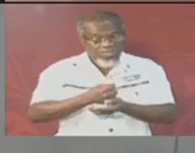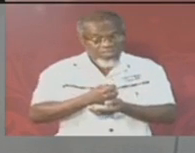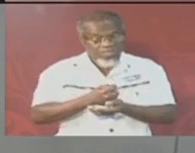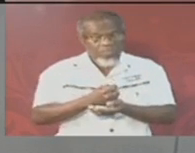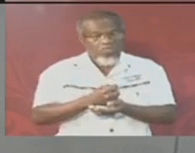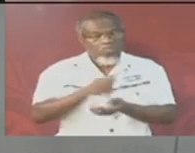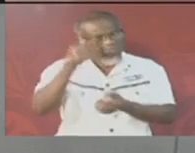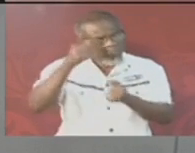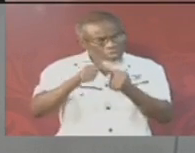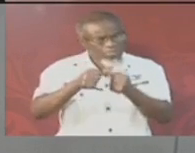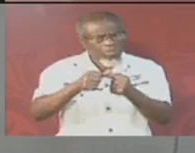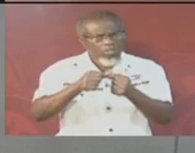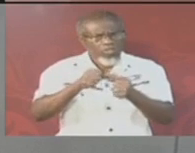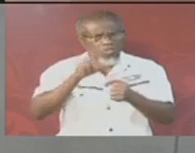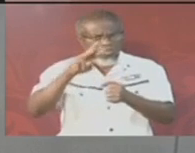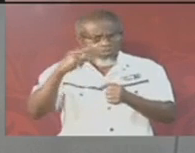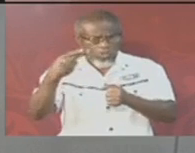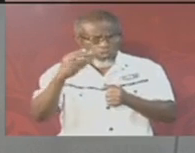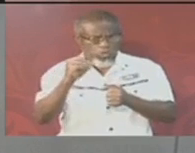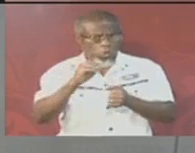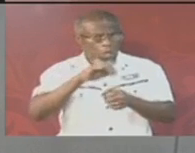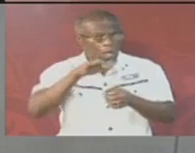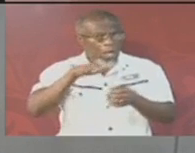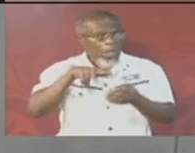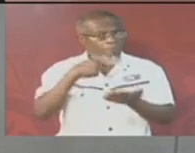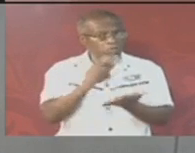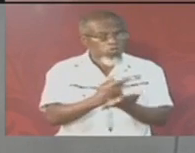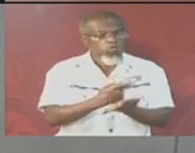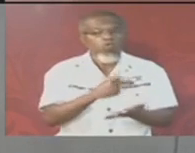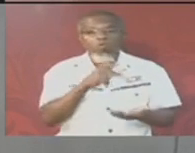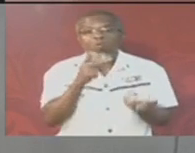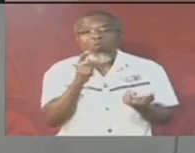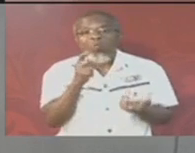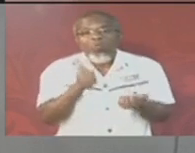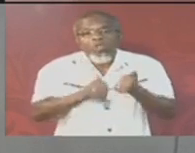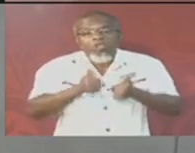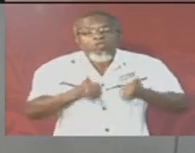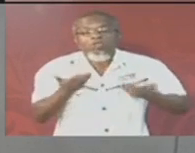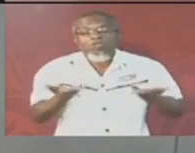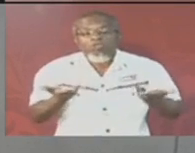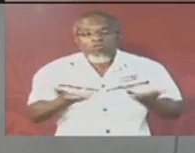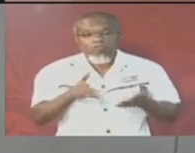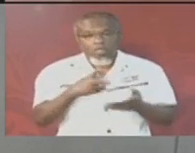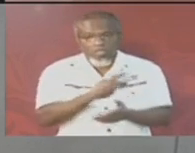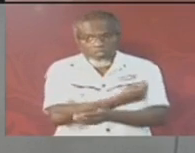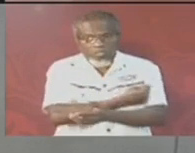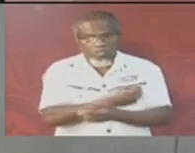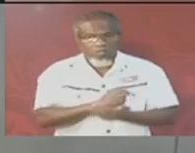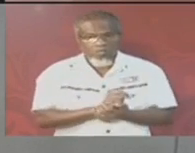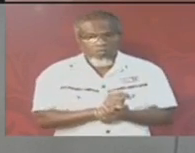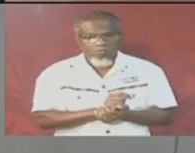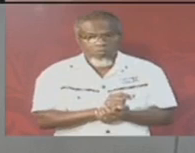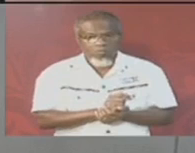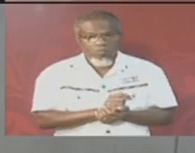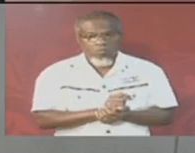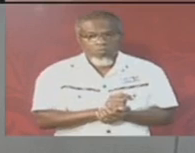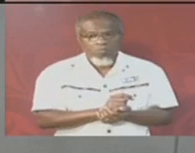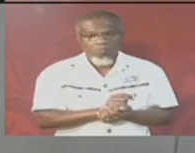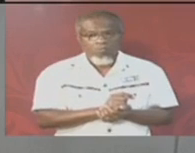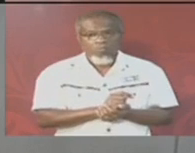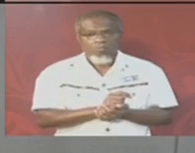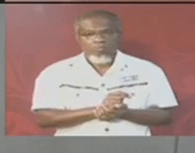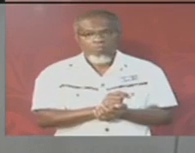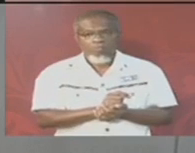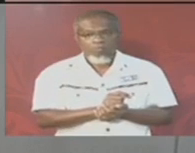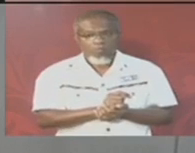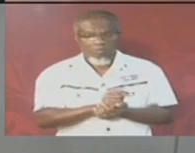population, the Pfizer vaccine, the AstraZeneca vaccine, Johnson & Johnson vaccine, all have been proven by studies to actually have